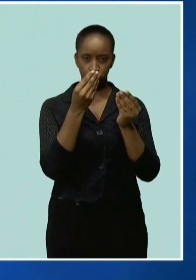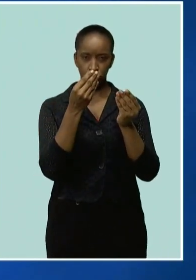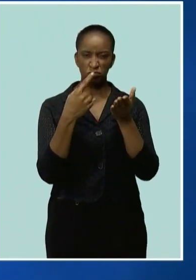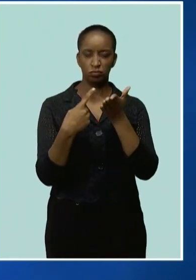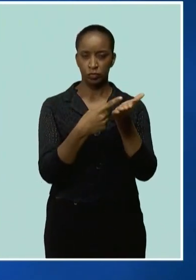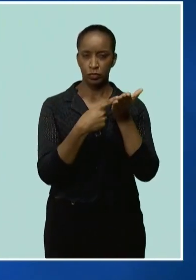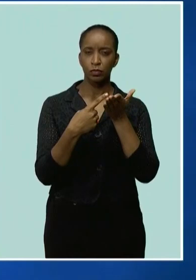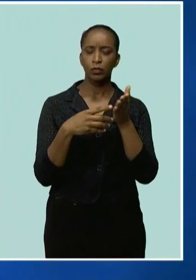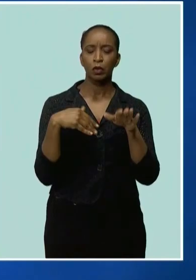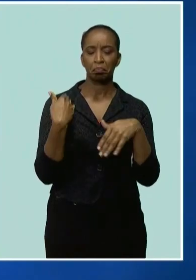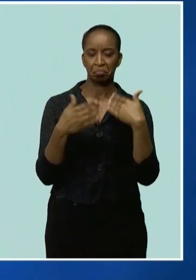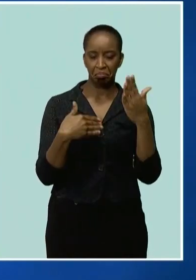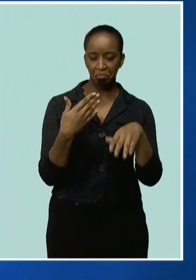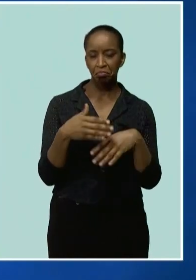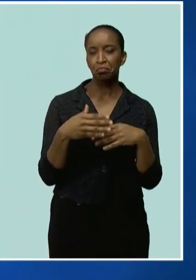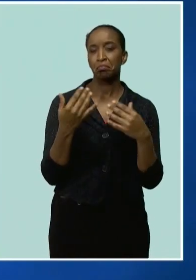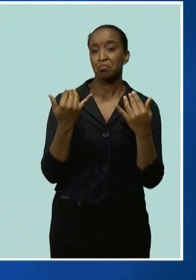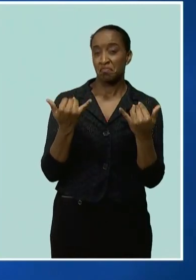the current government.